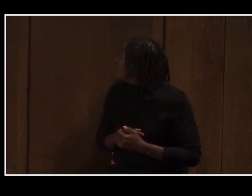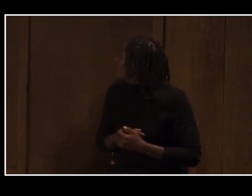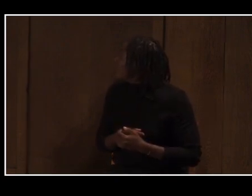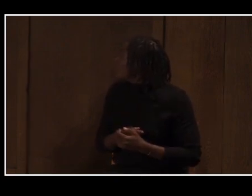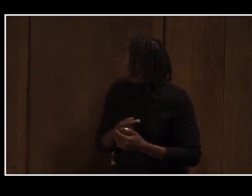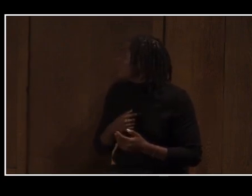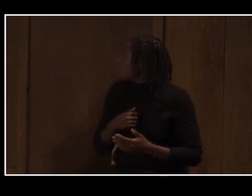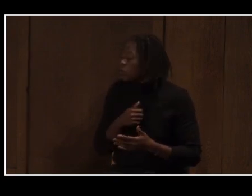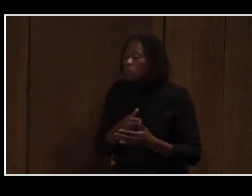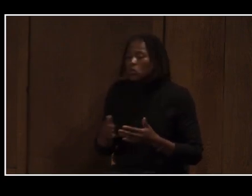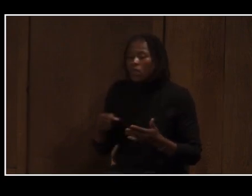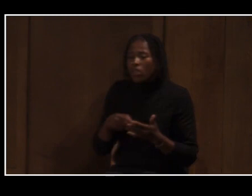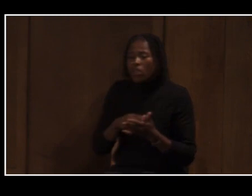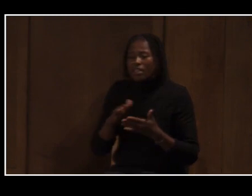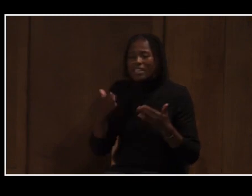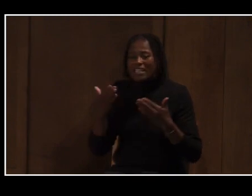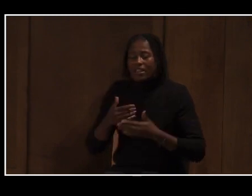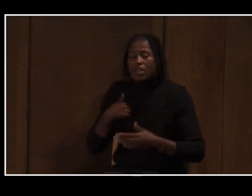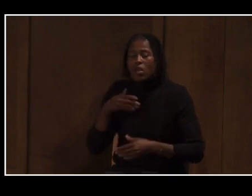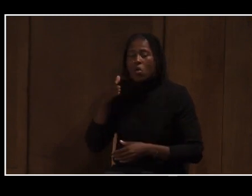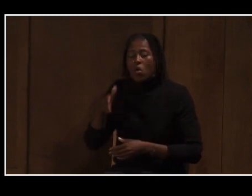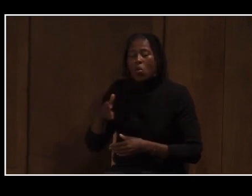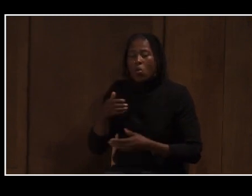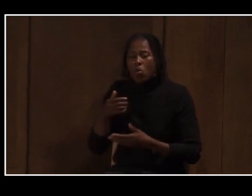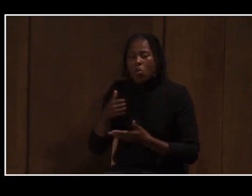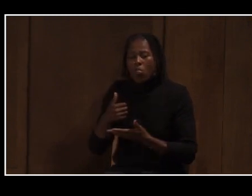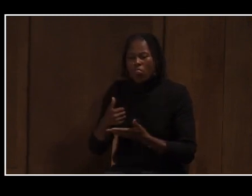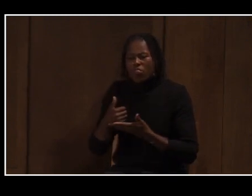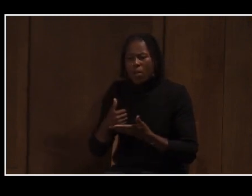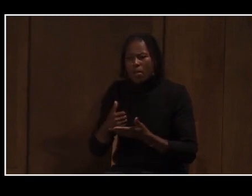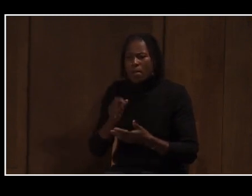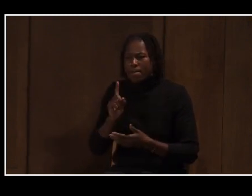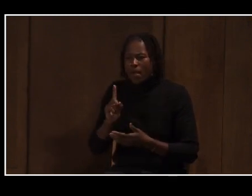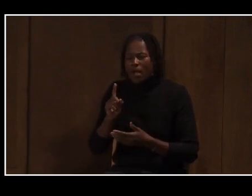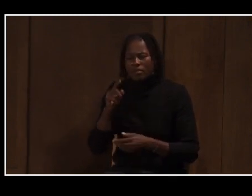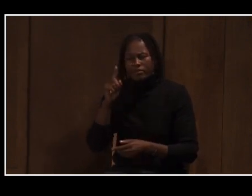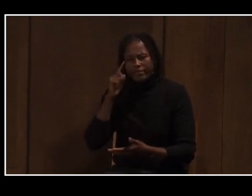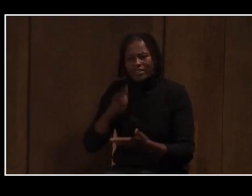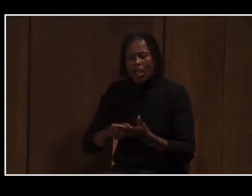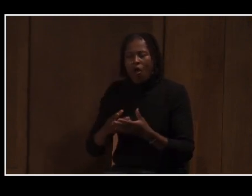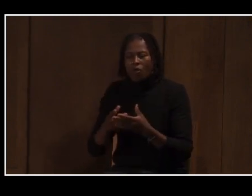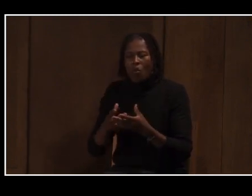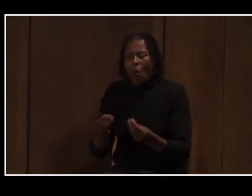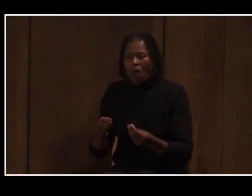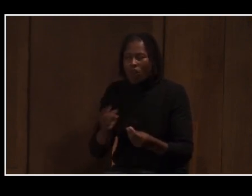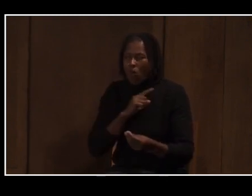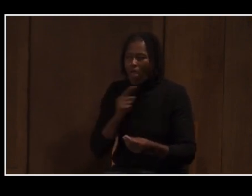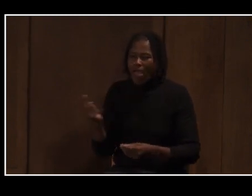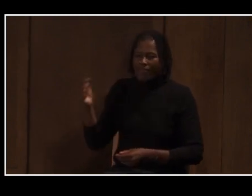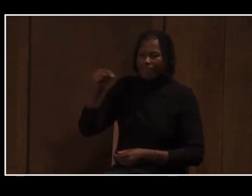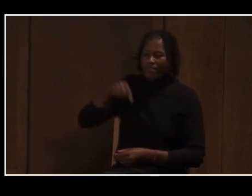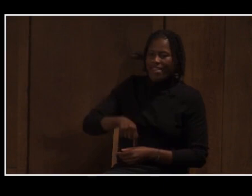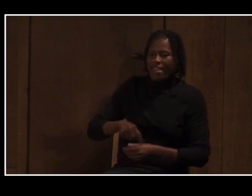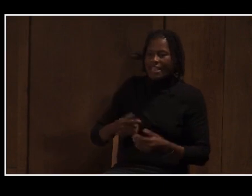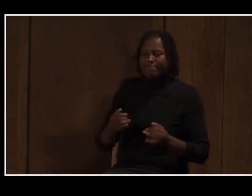Usually on Thursday evenings I go to therapy, but this Thursday I'm here. And